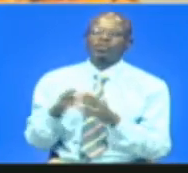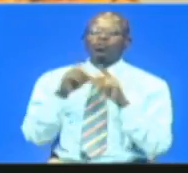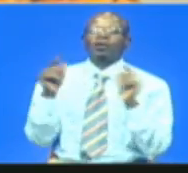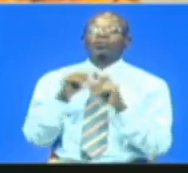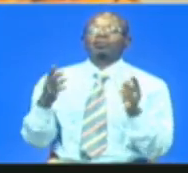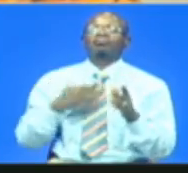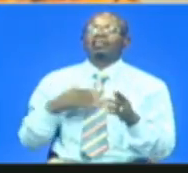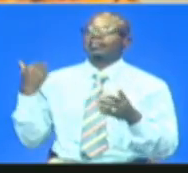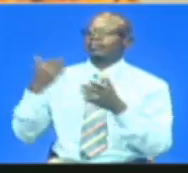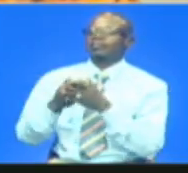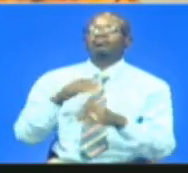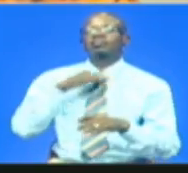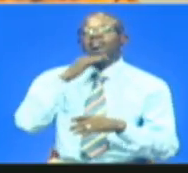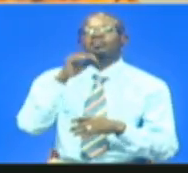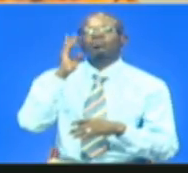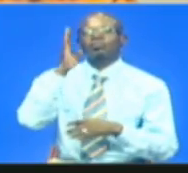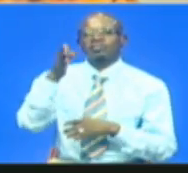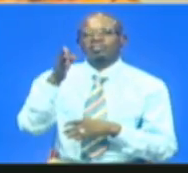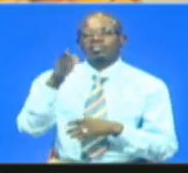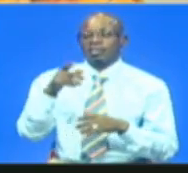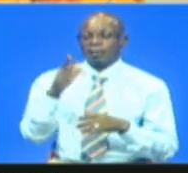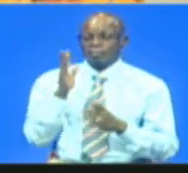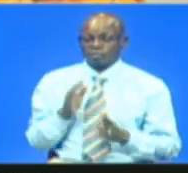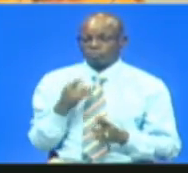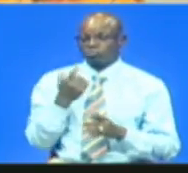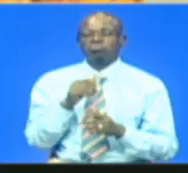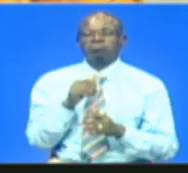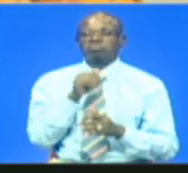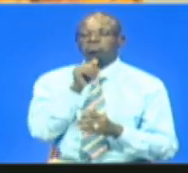a person does not